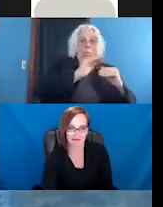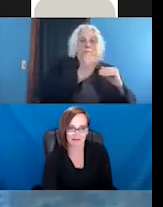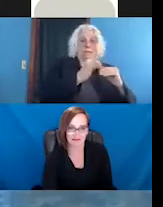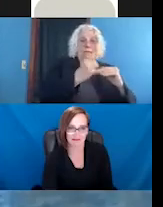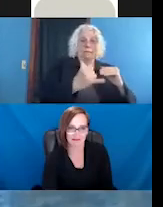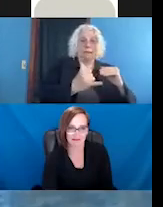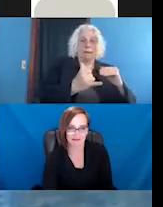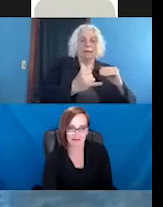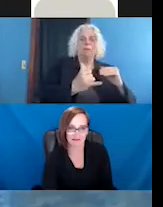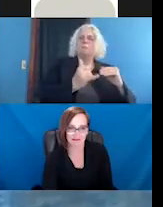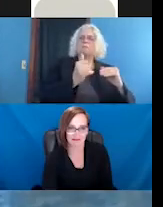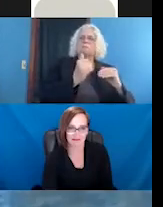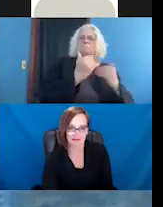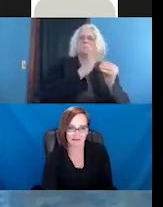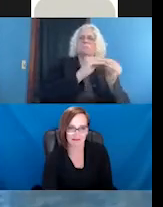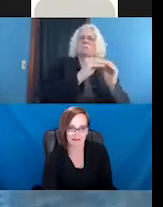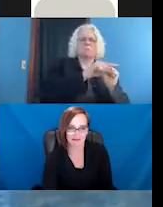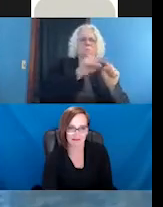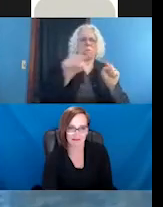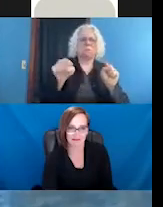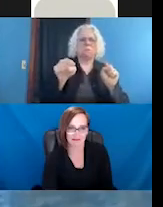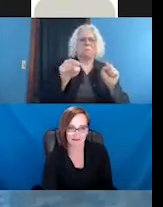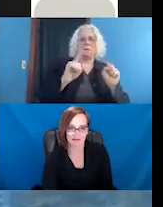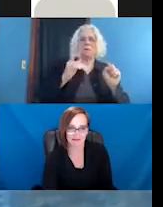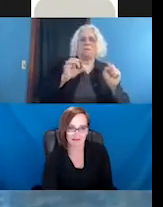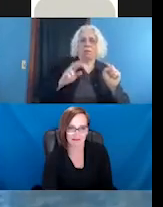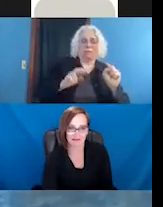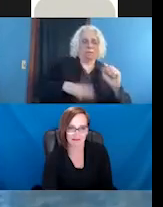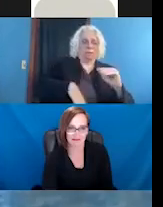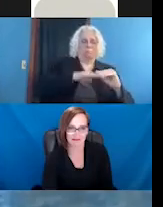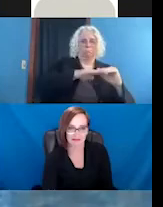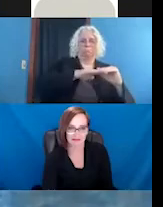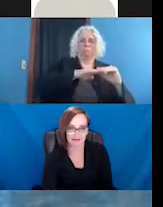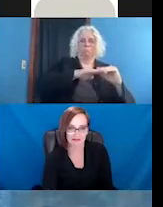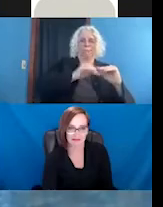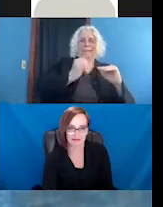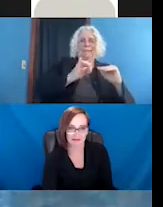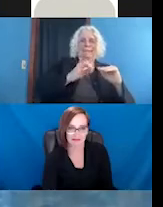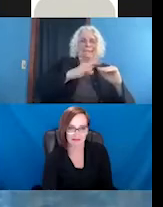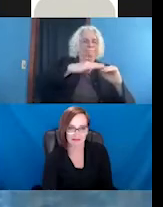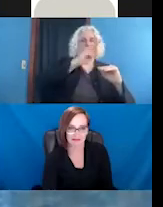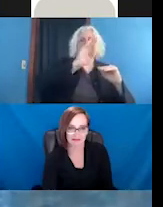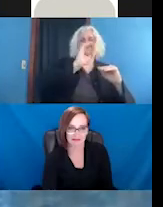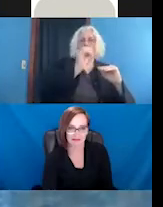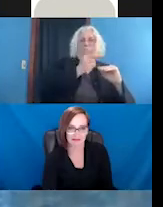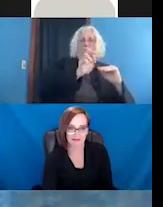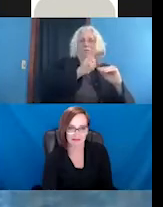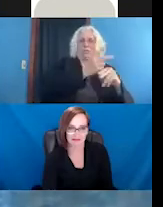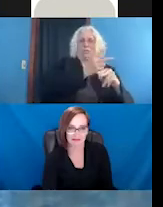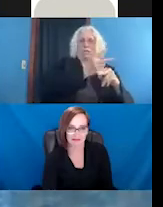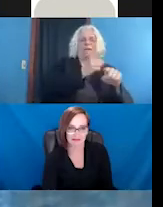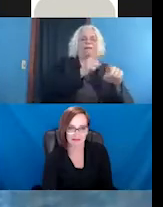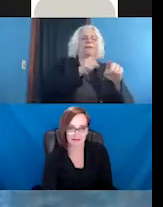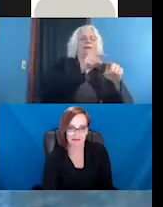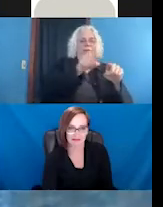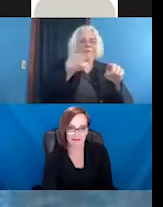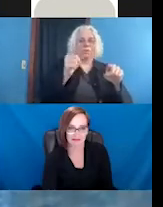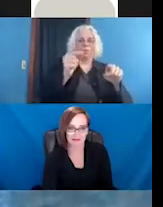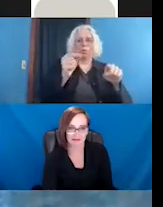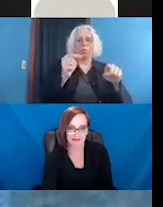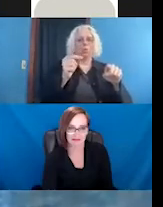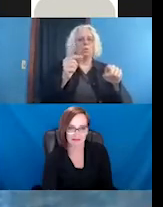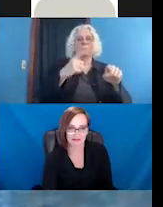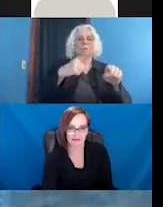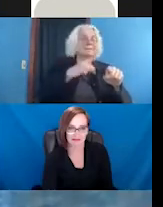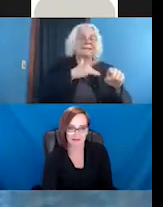finite number of young people who age out of foster care on an annual basis and decrease homelessness significantly